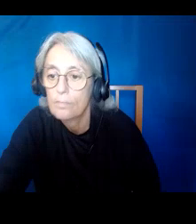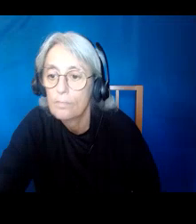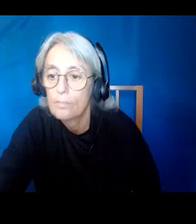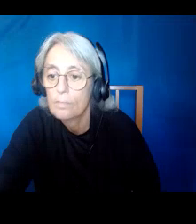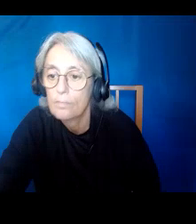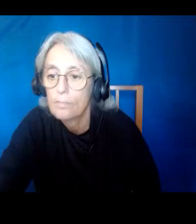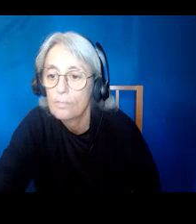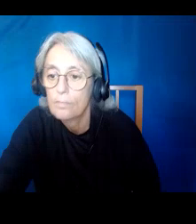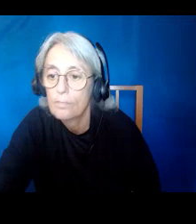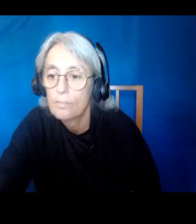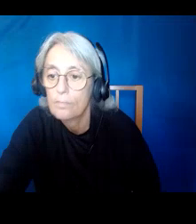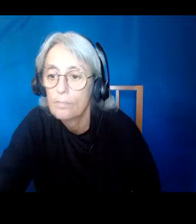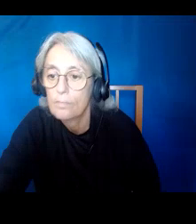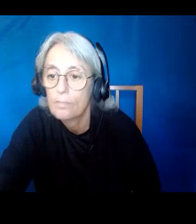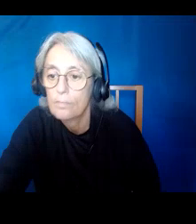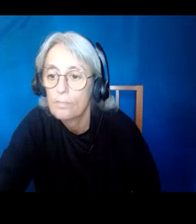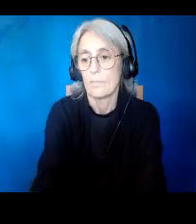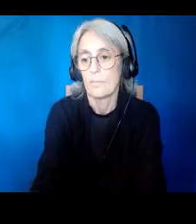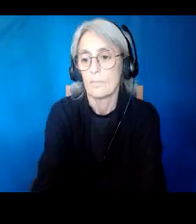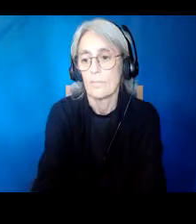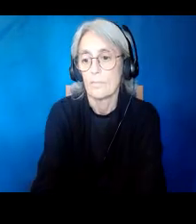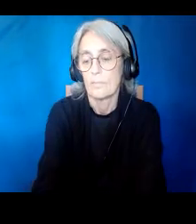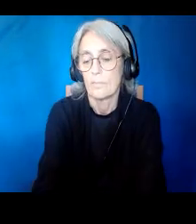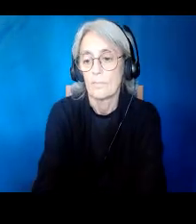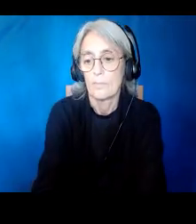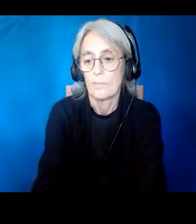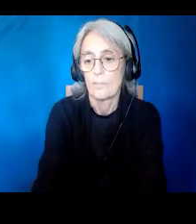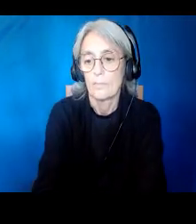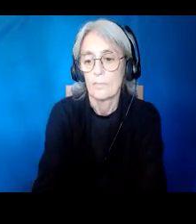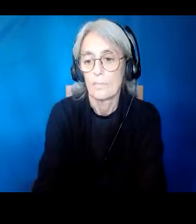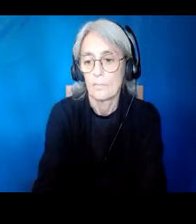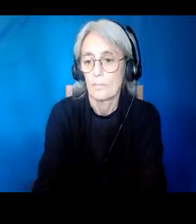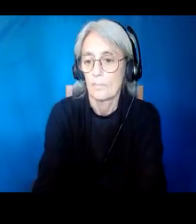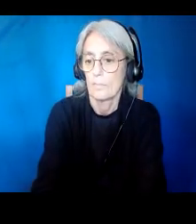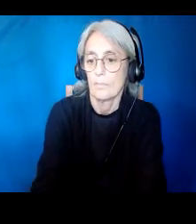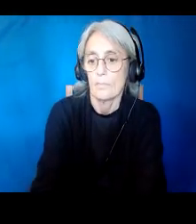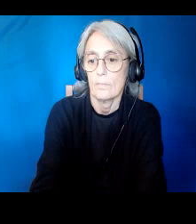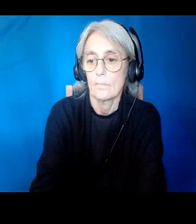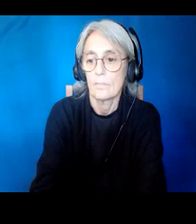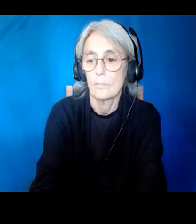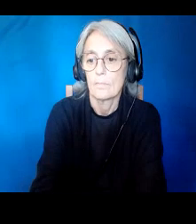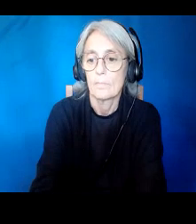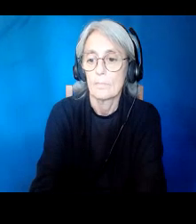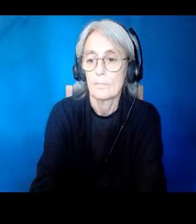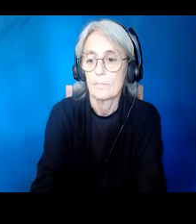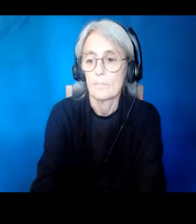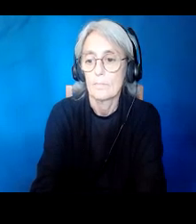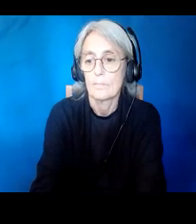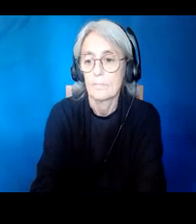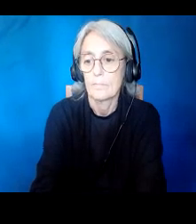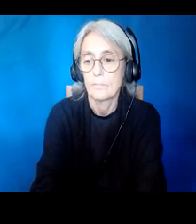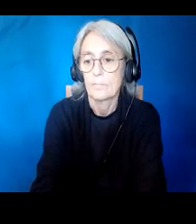There is no public comment. Thank you. All right, thank you. Any questions, comments from the dais? All right, thank you. Appreciate